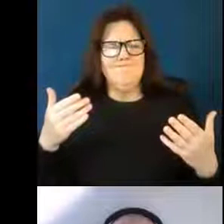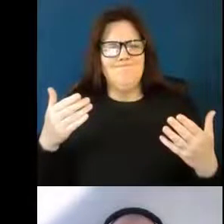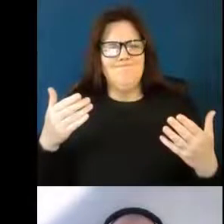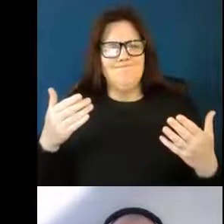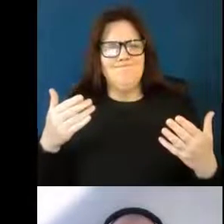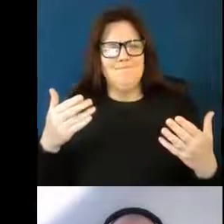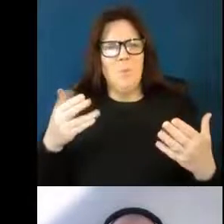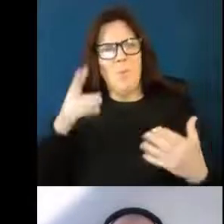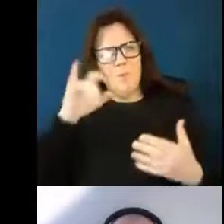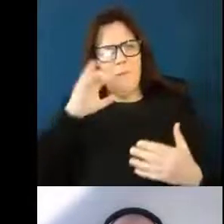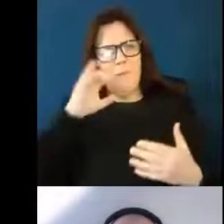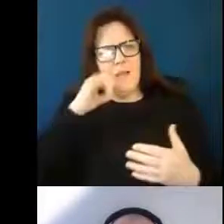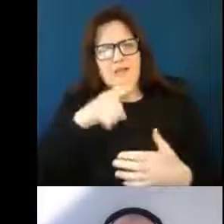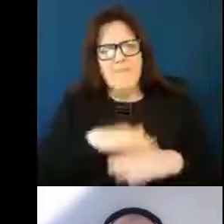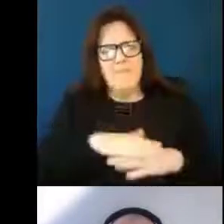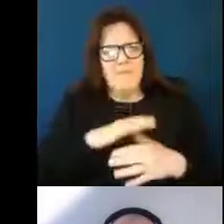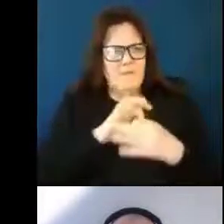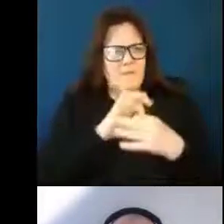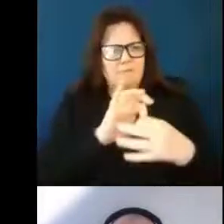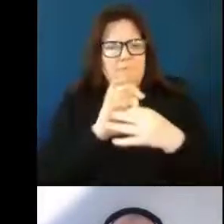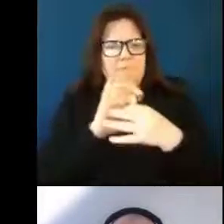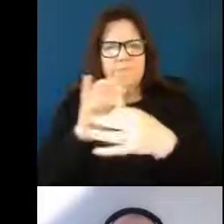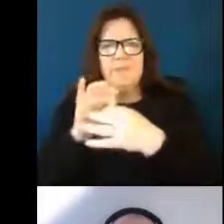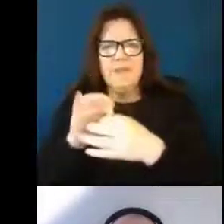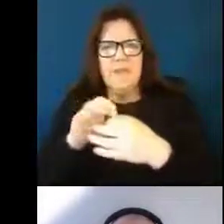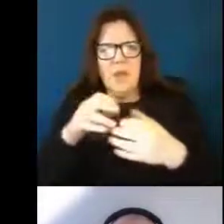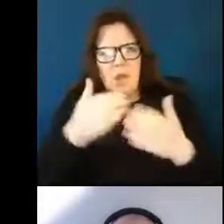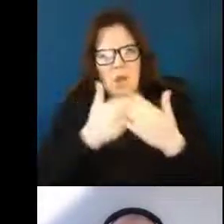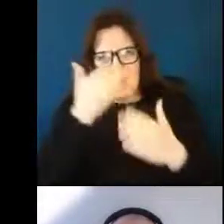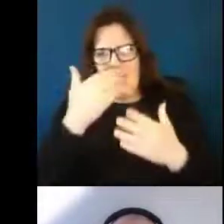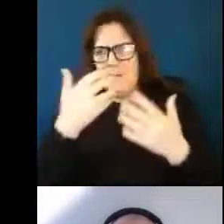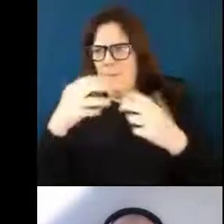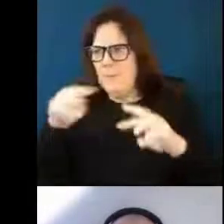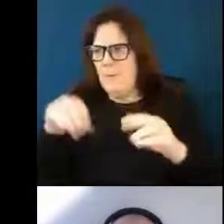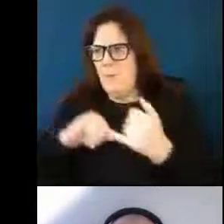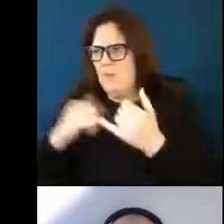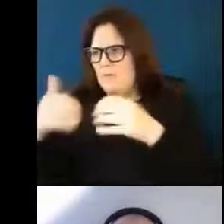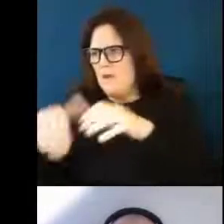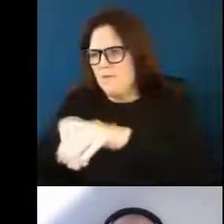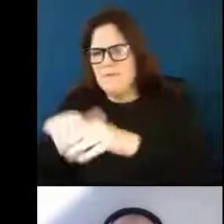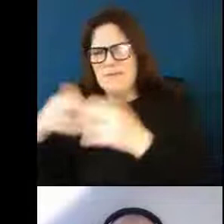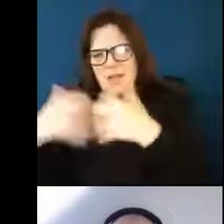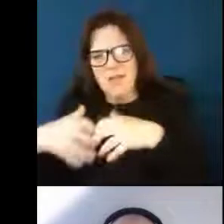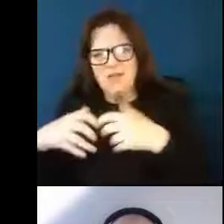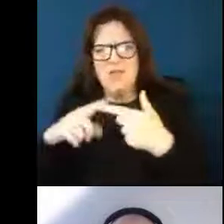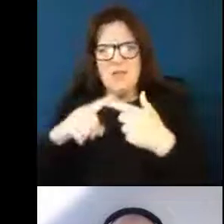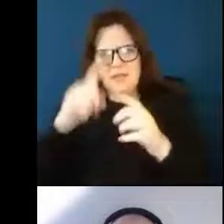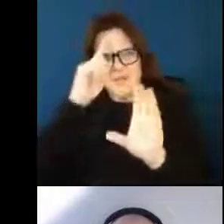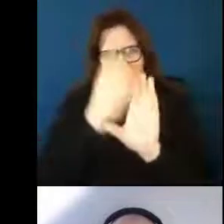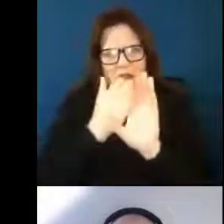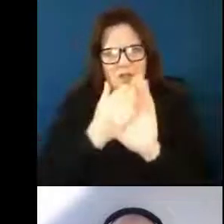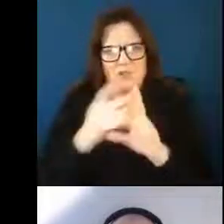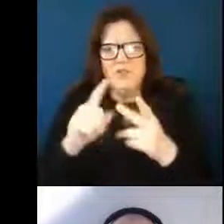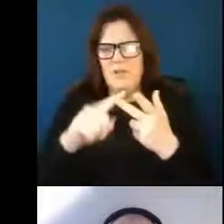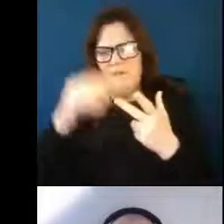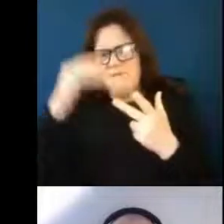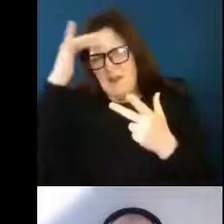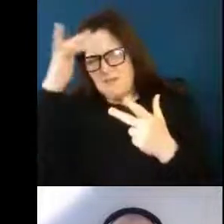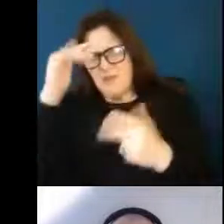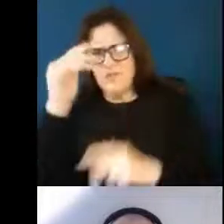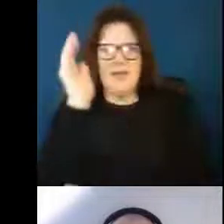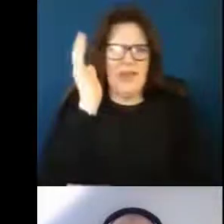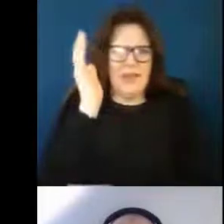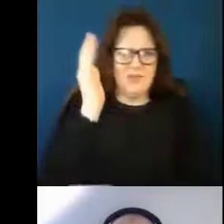as a result of the engagement of learning technologists, psychologists, philosophers,